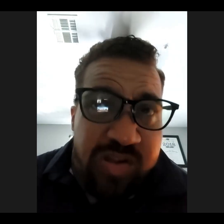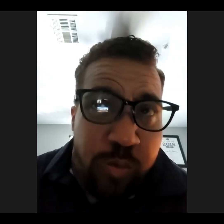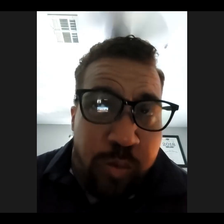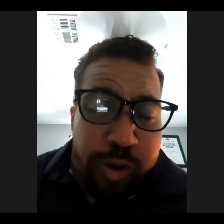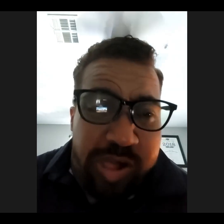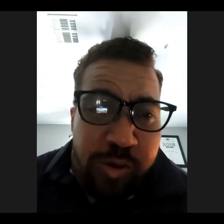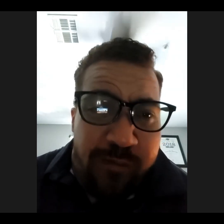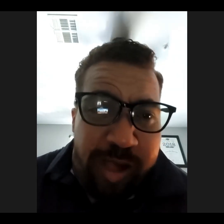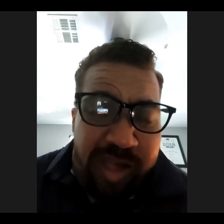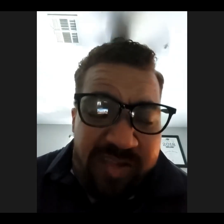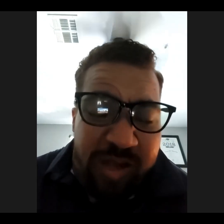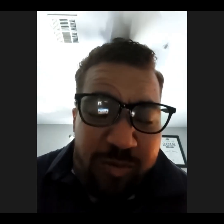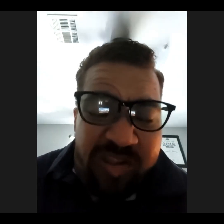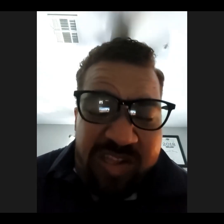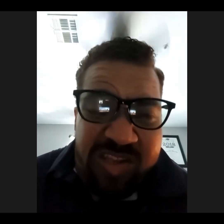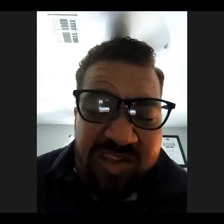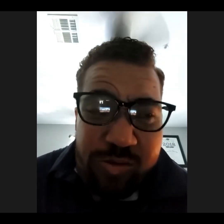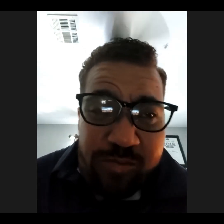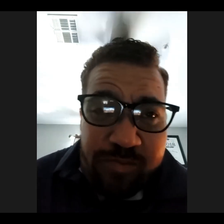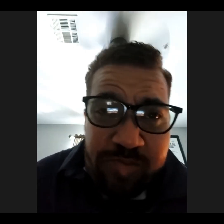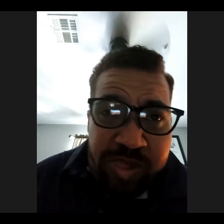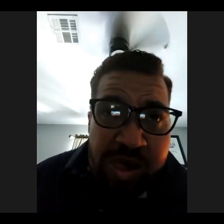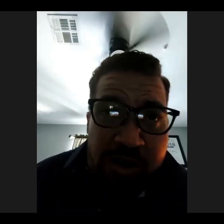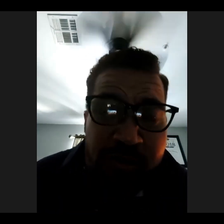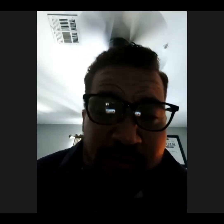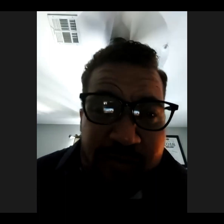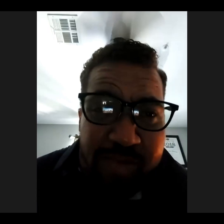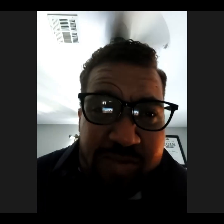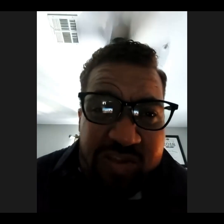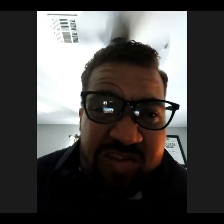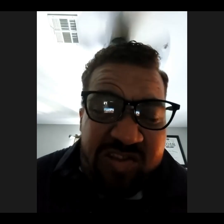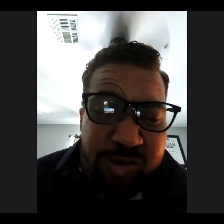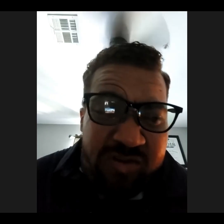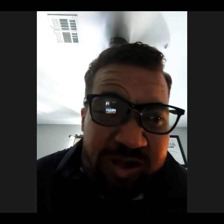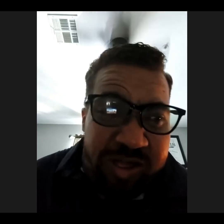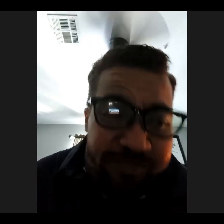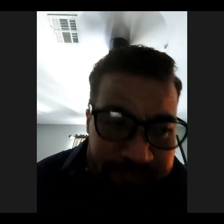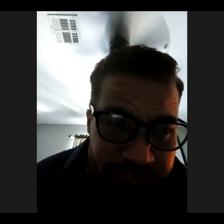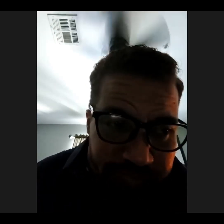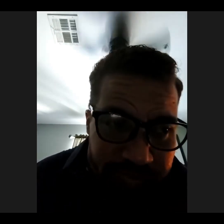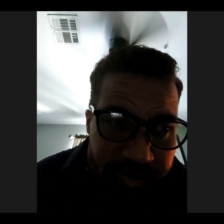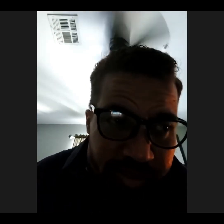who was working over at Southwest Institute for Families and Children.